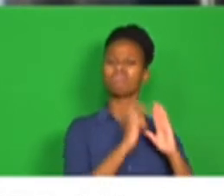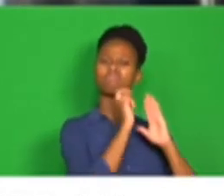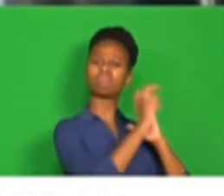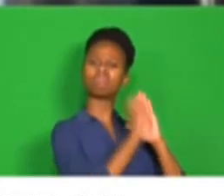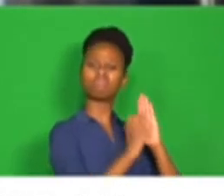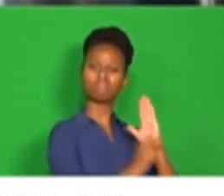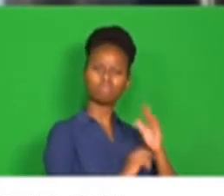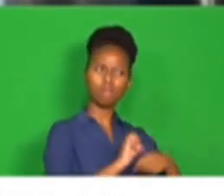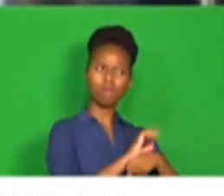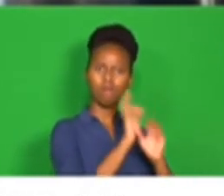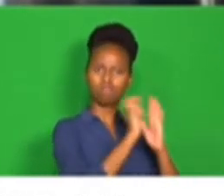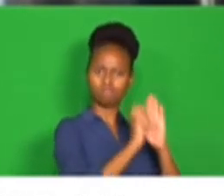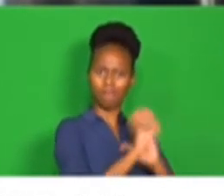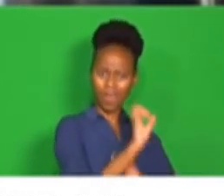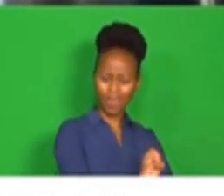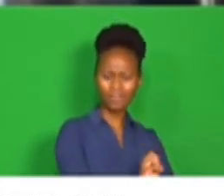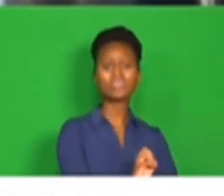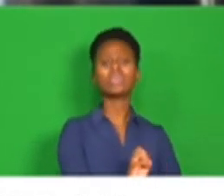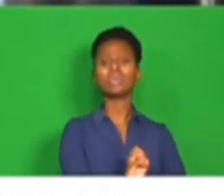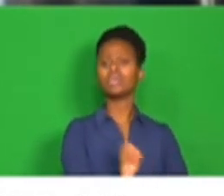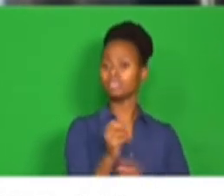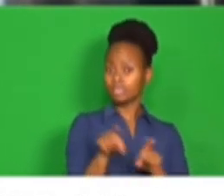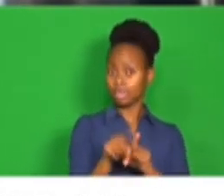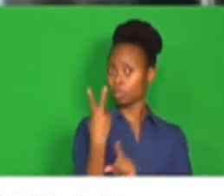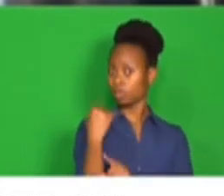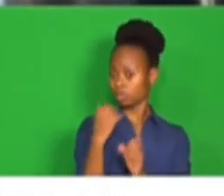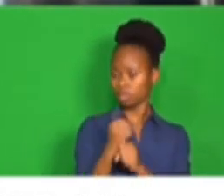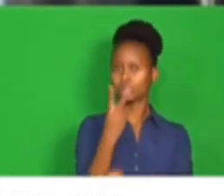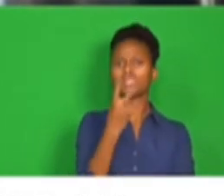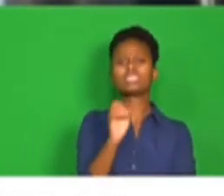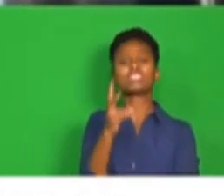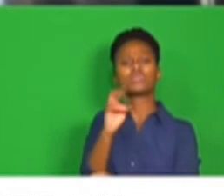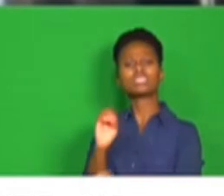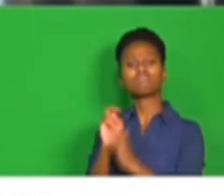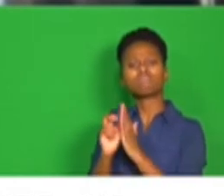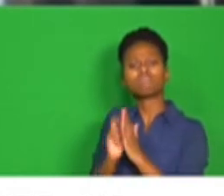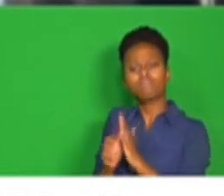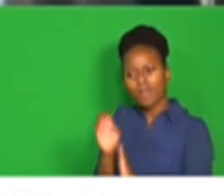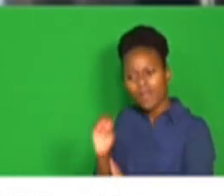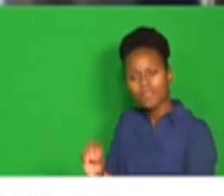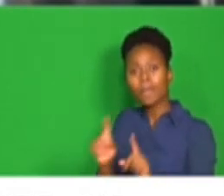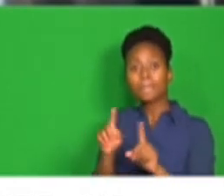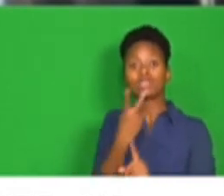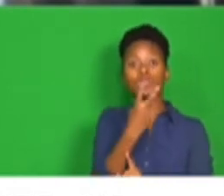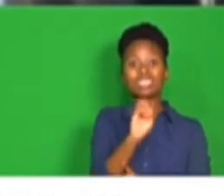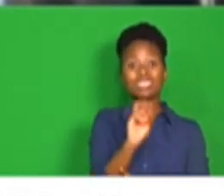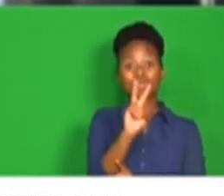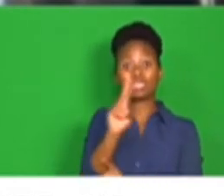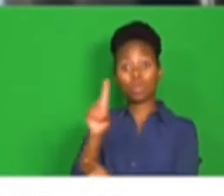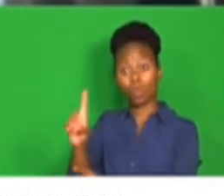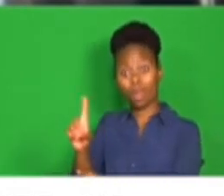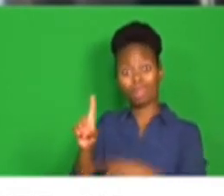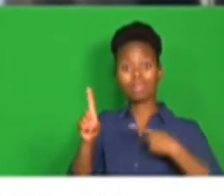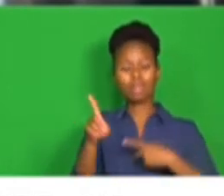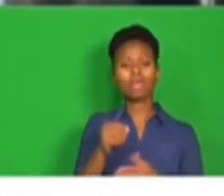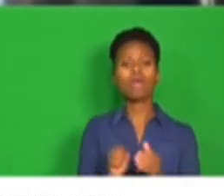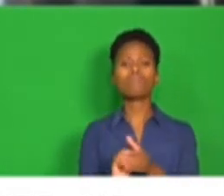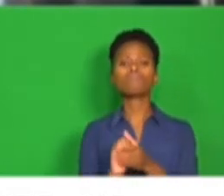restrictive than in 2020, we expect growth in the first quarter of 2021 to remain